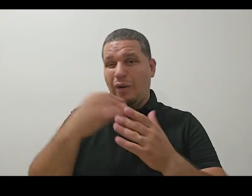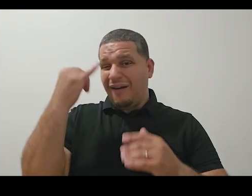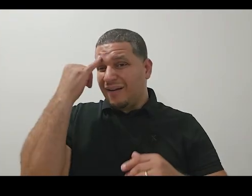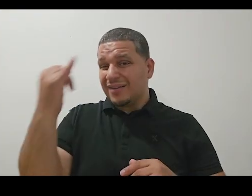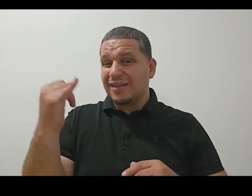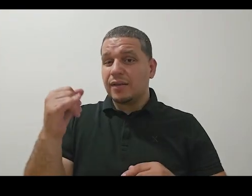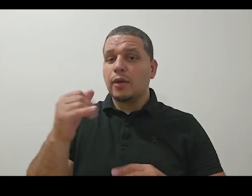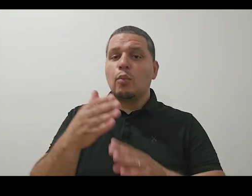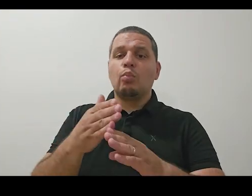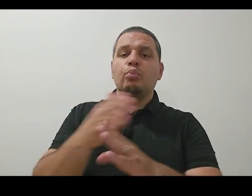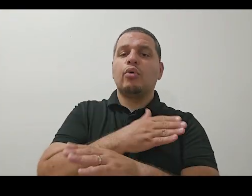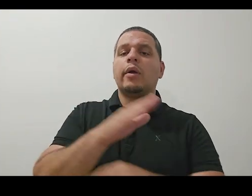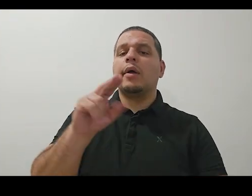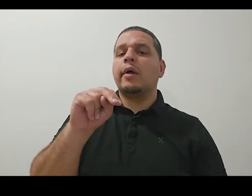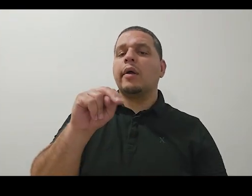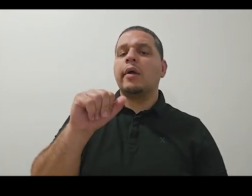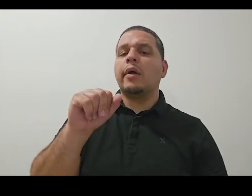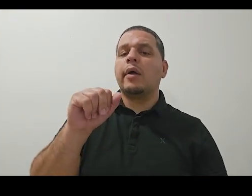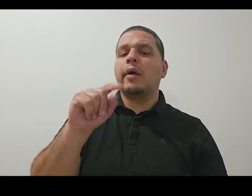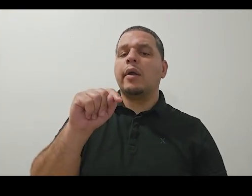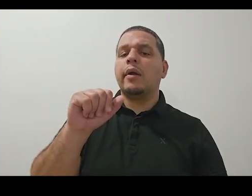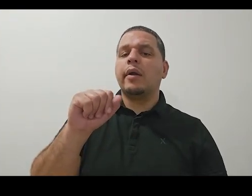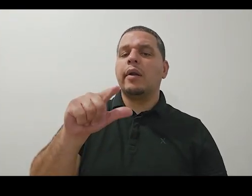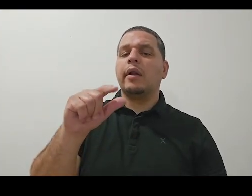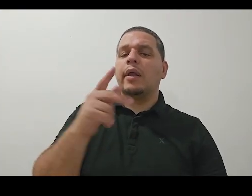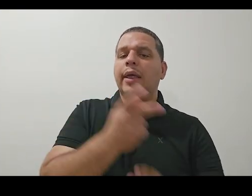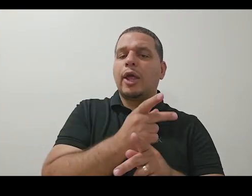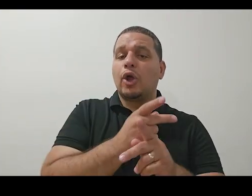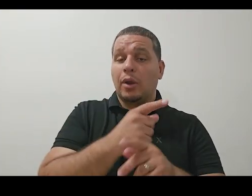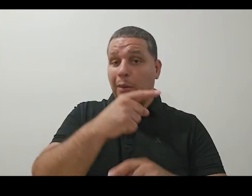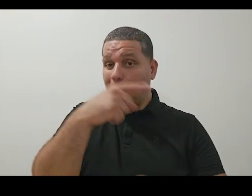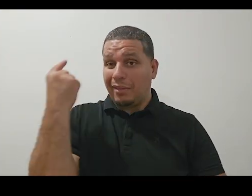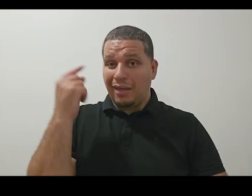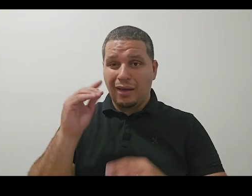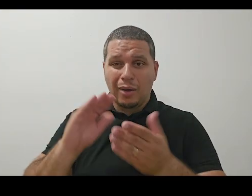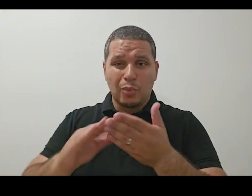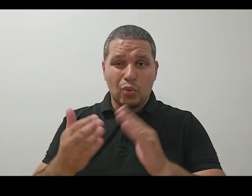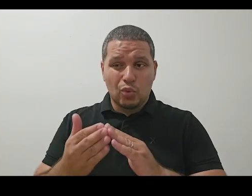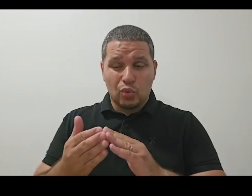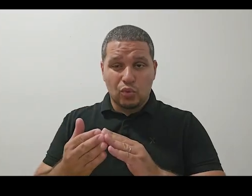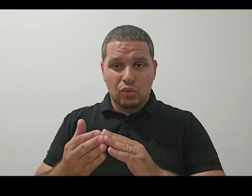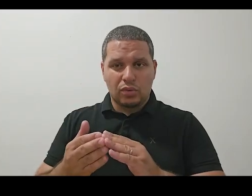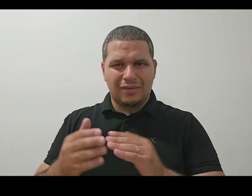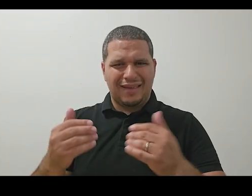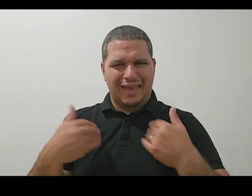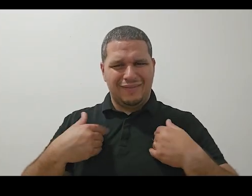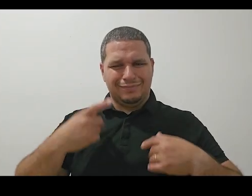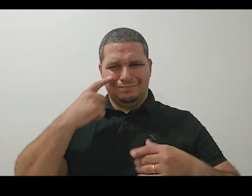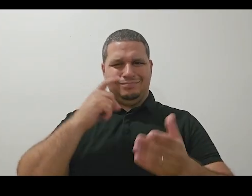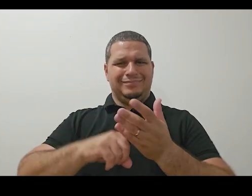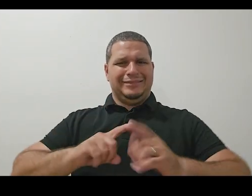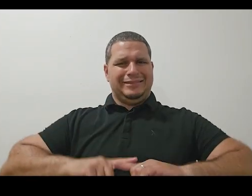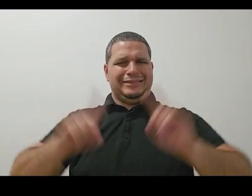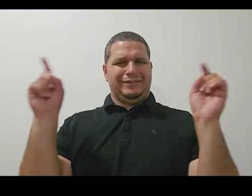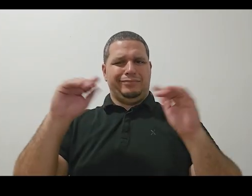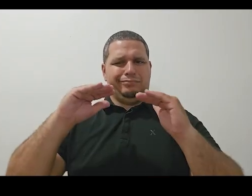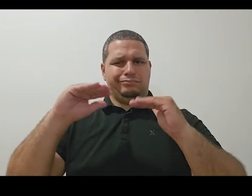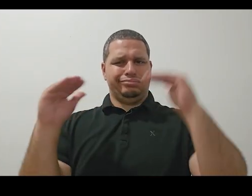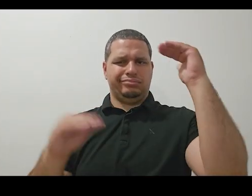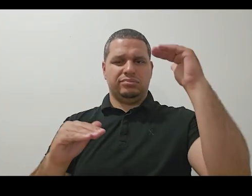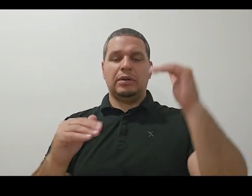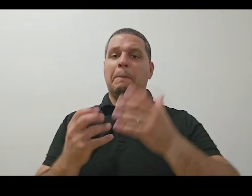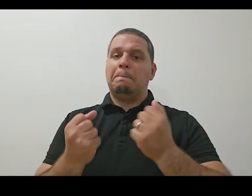of prenatal care and stuff like that in the Black community. There's a disparity. So there's a lot of things that